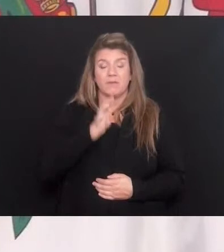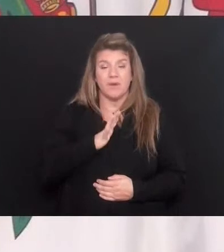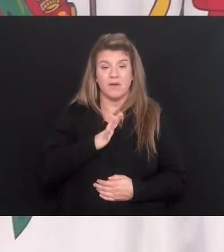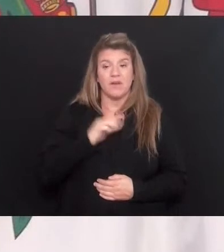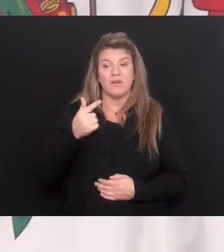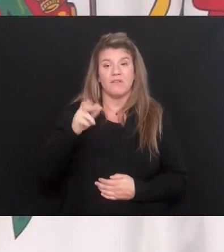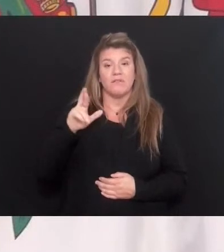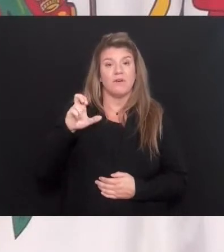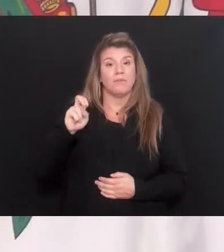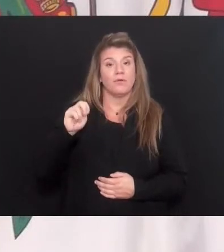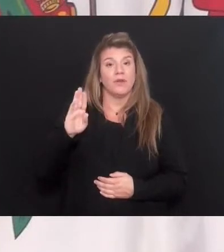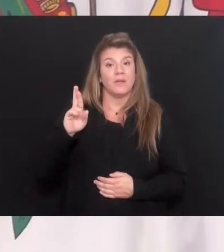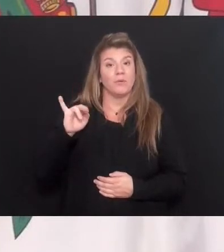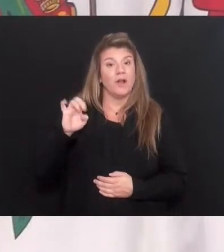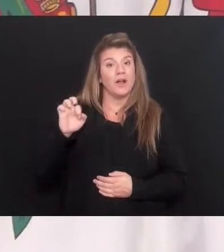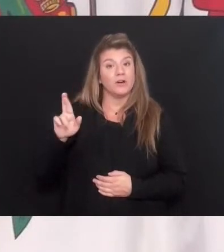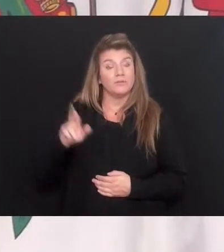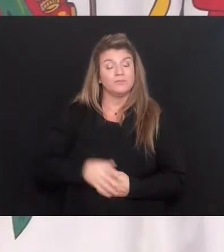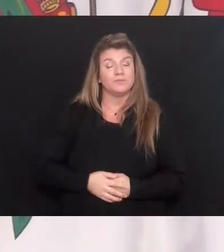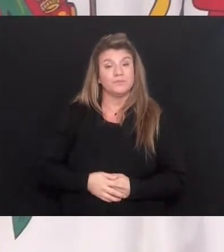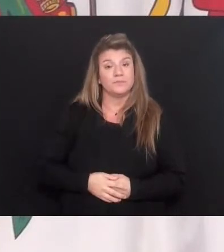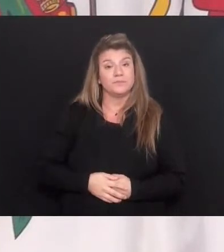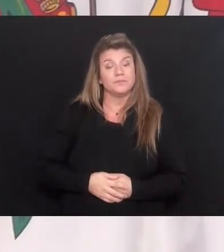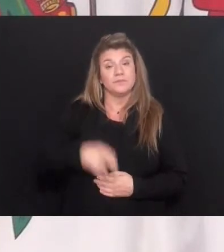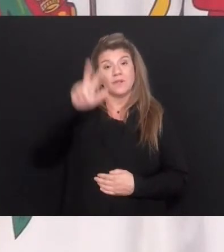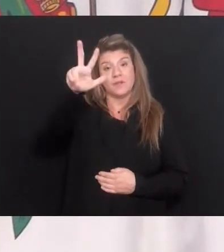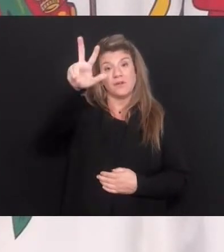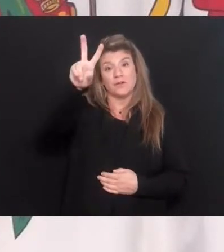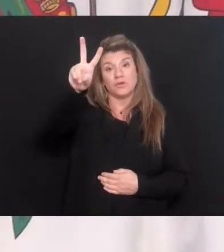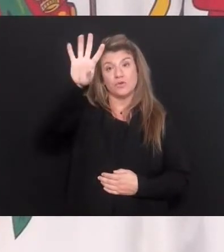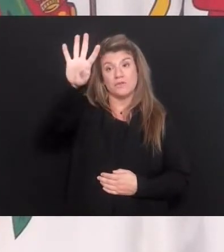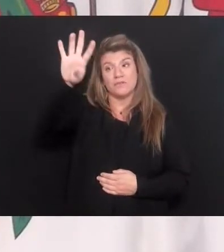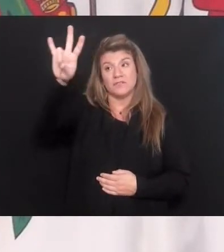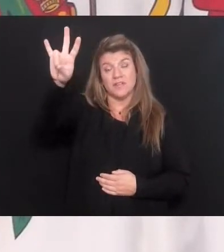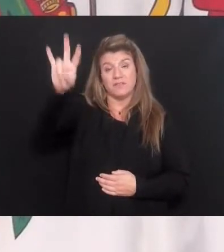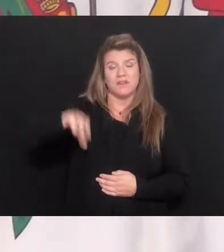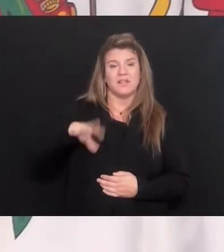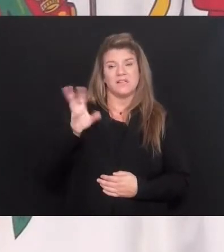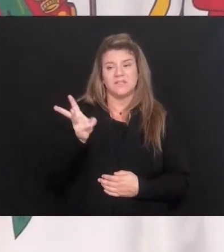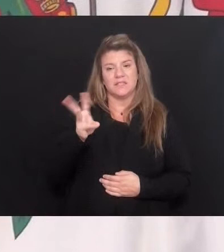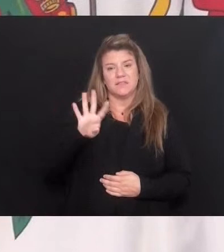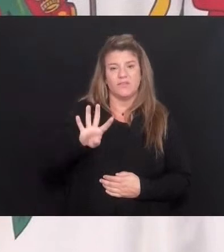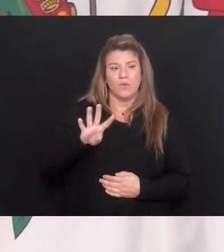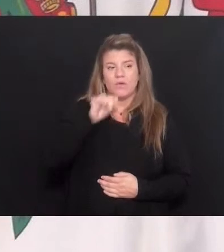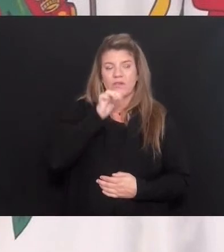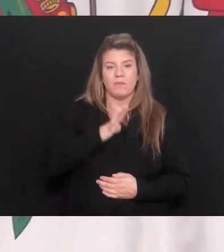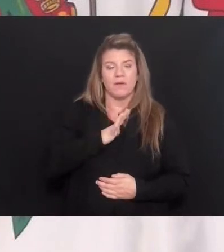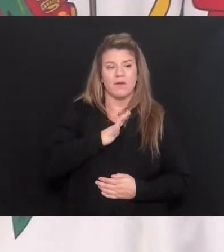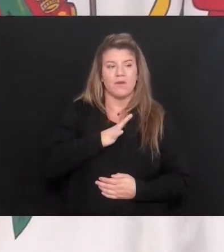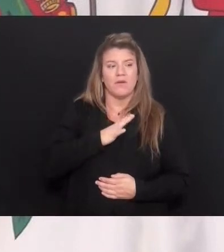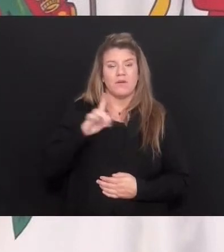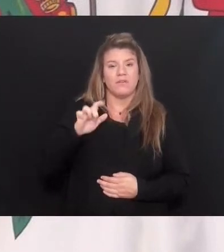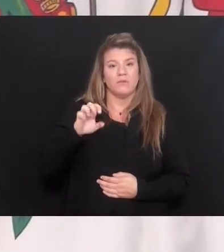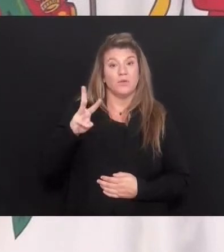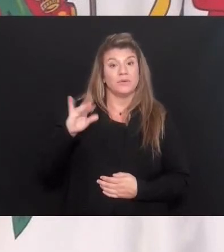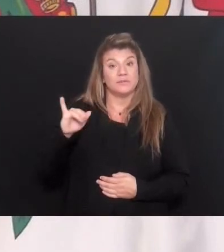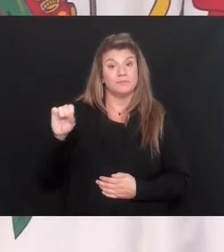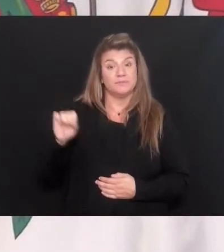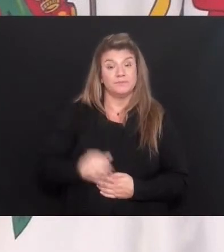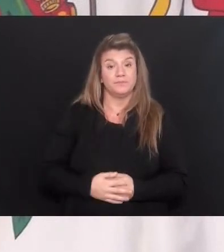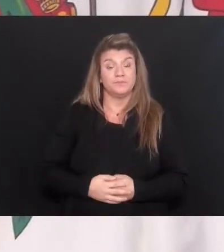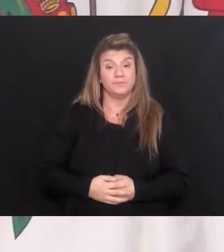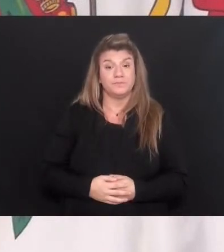from Greenbrier County. The 3,247th death is a 64-year-old female from Lewis County.